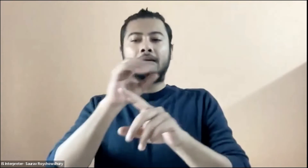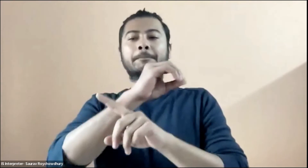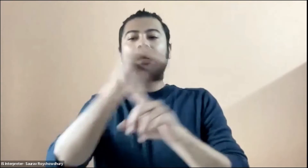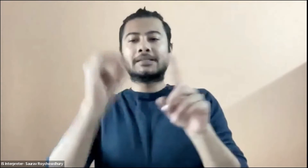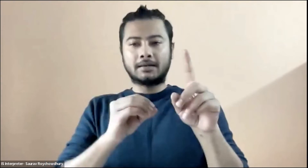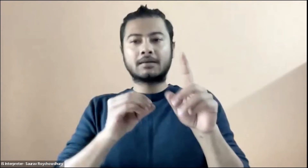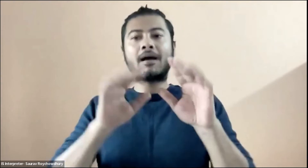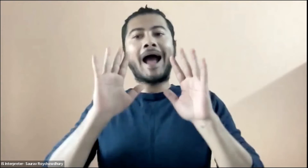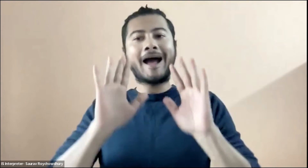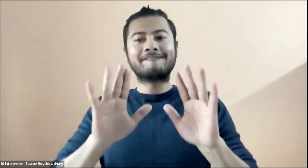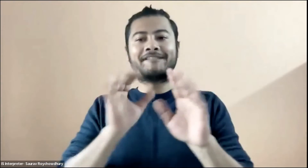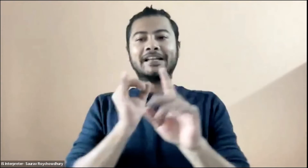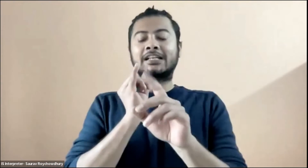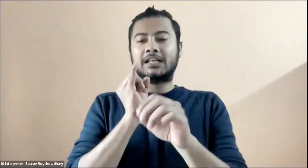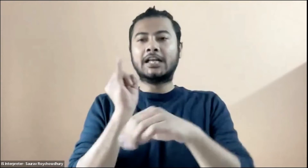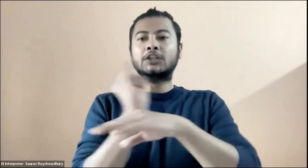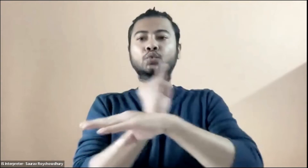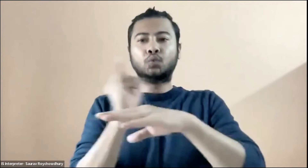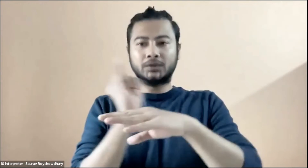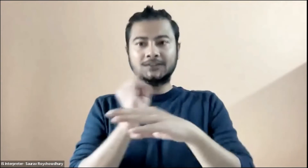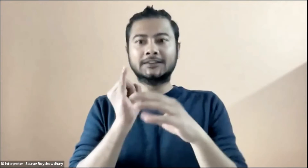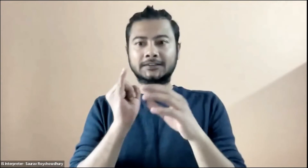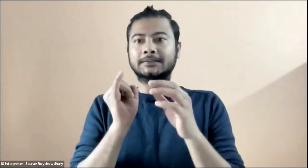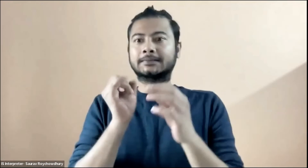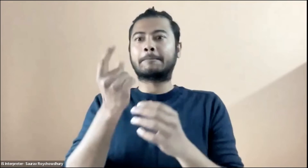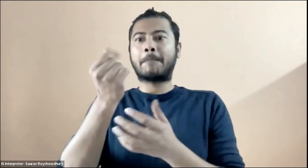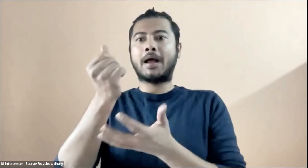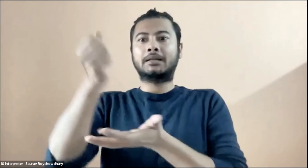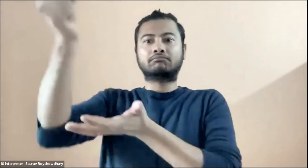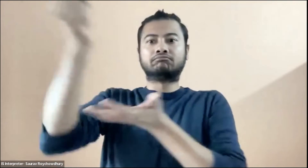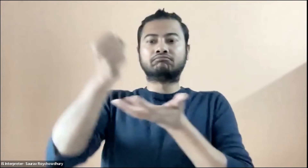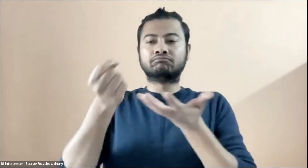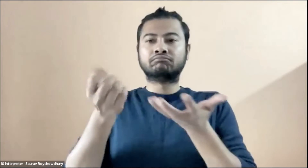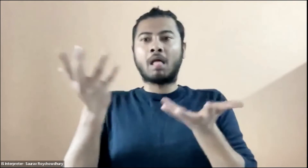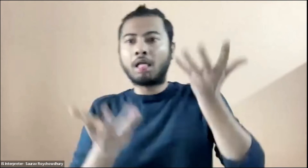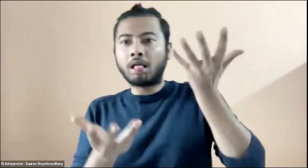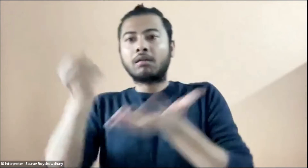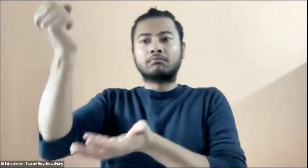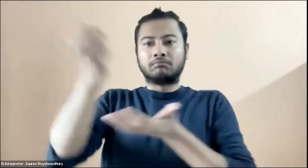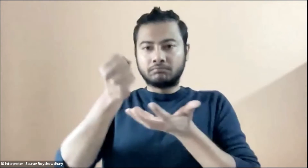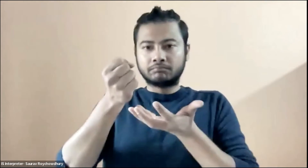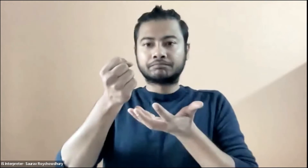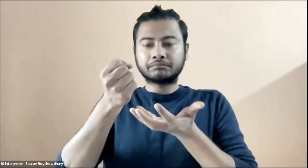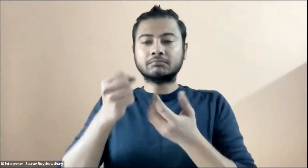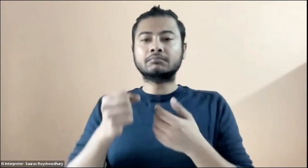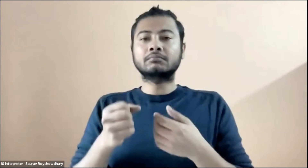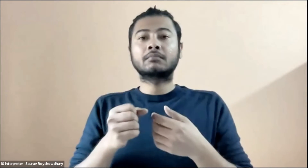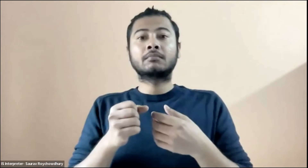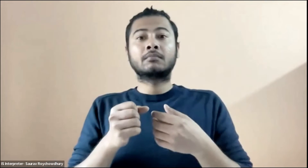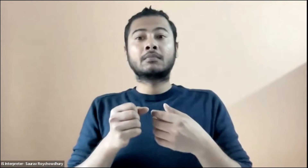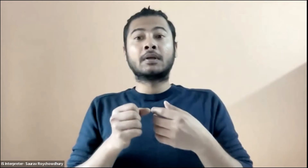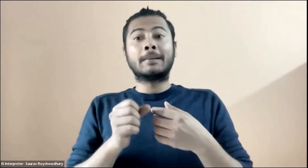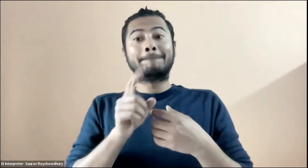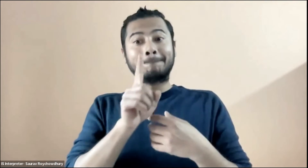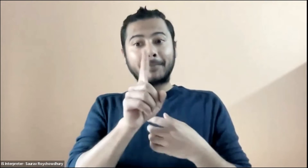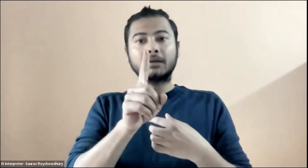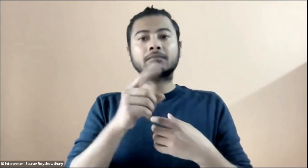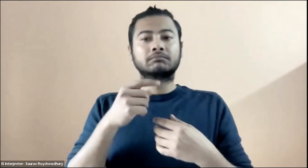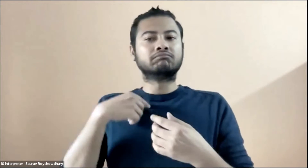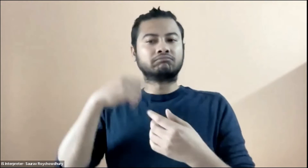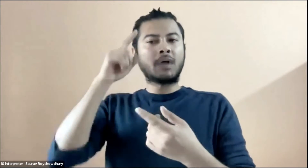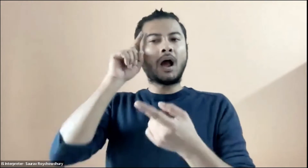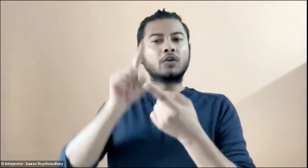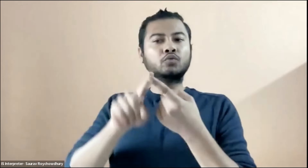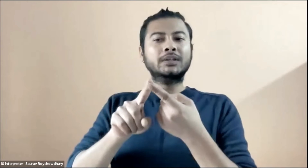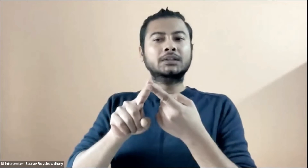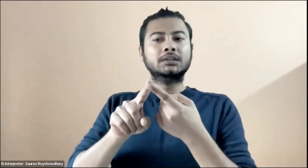us at SCDI, we don't think it is enough. I very much agree with our colleague that it is not just